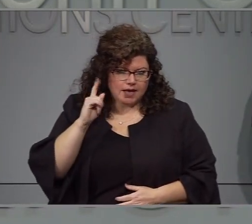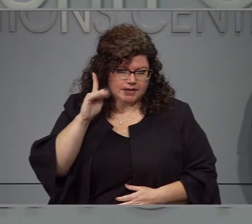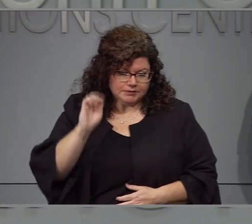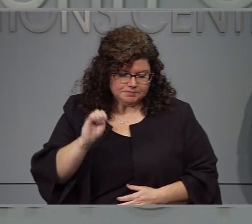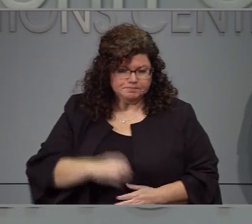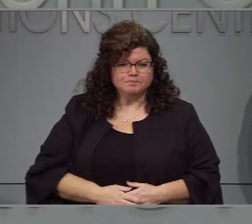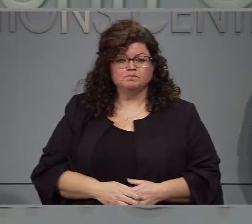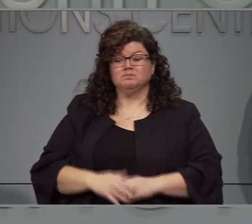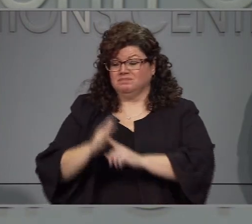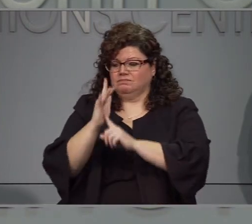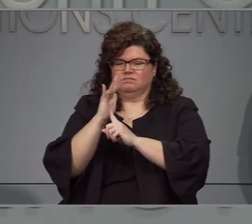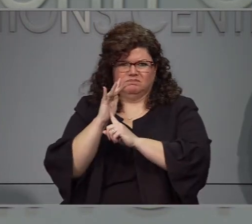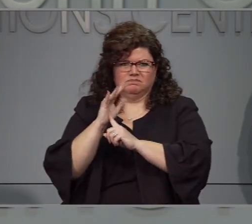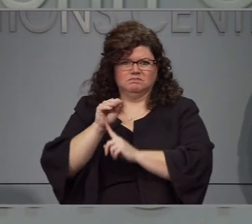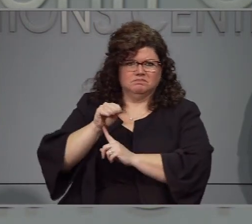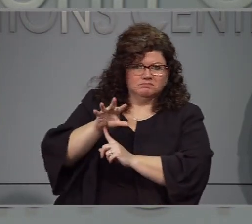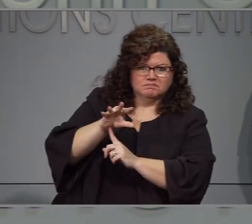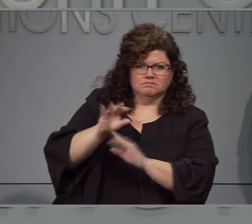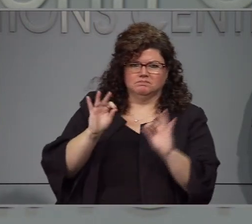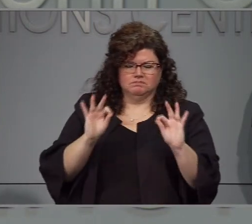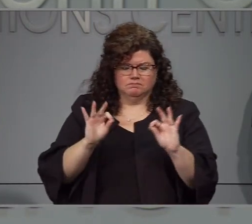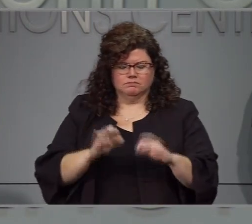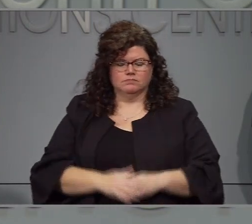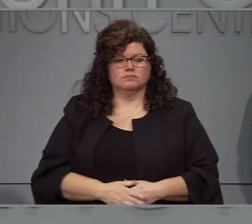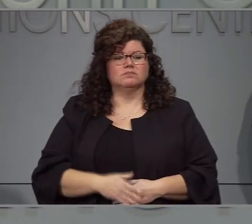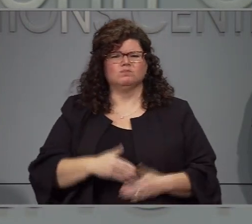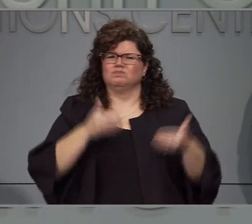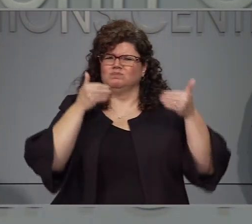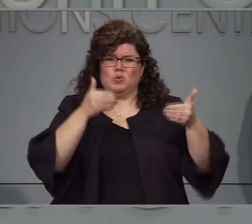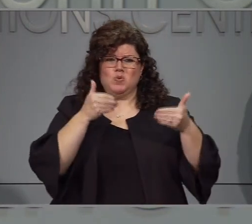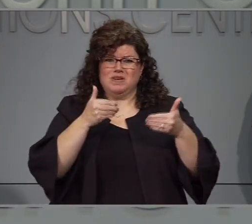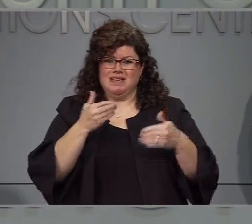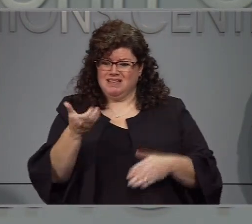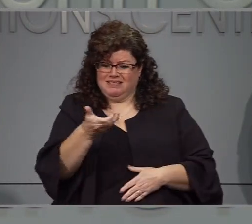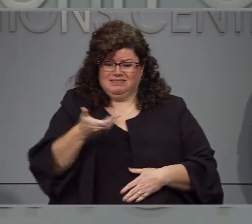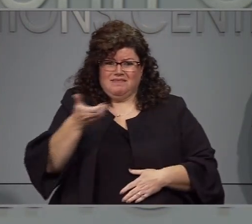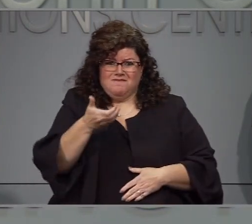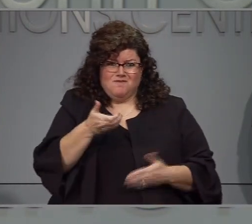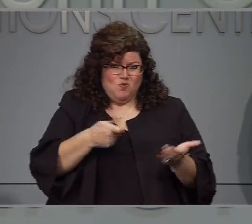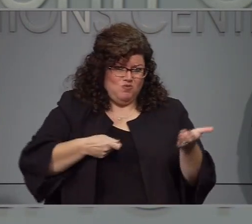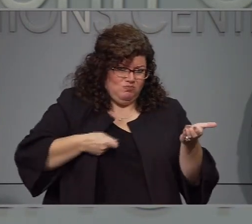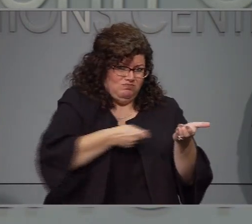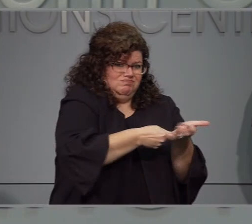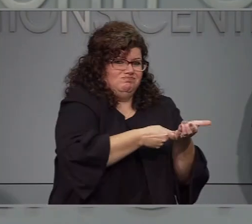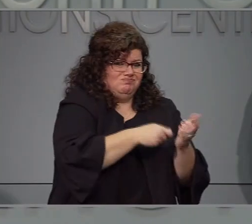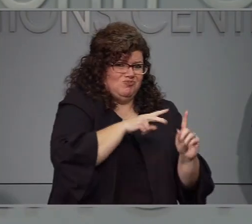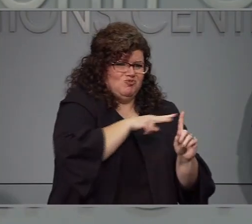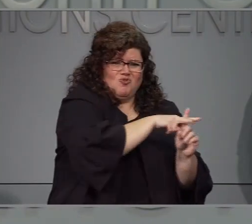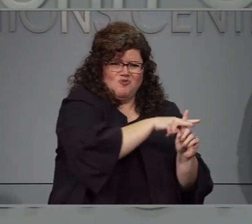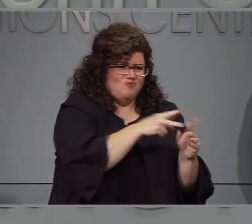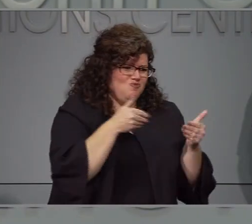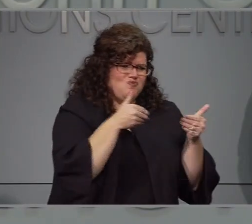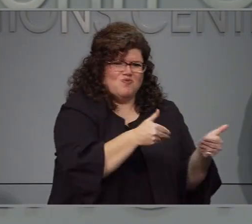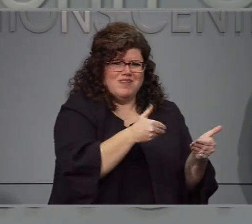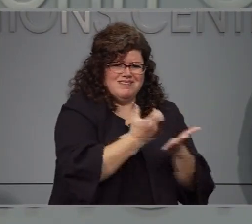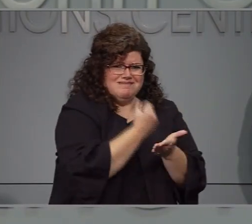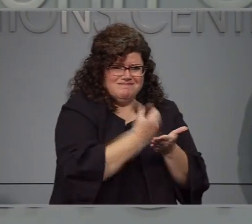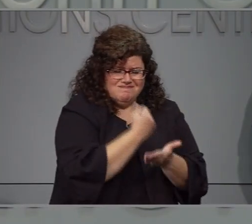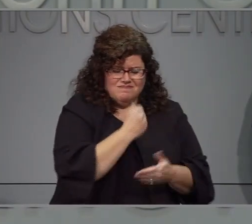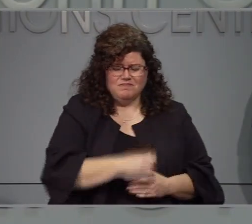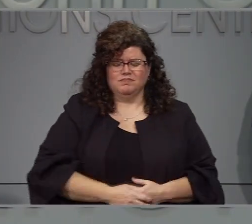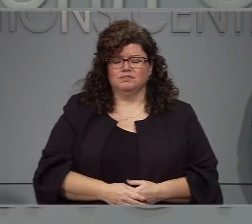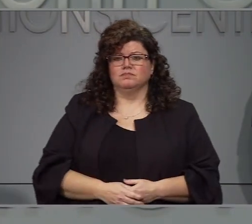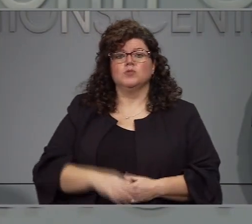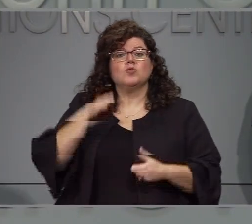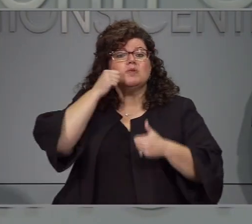candles. Charge your cell phones and other devices now before the power goes out. If cell phone networks are degraded,